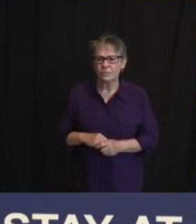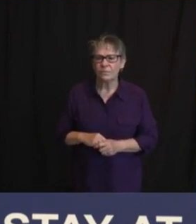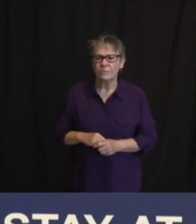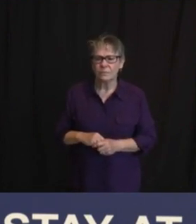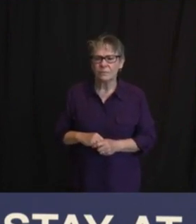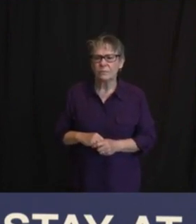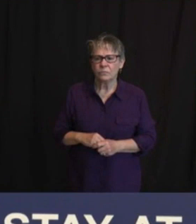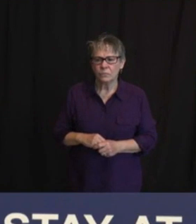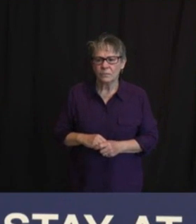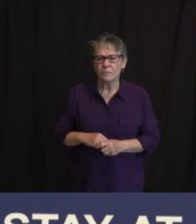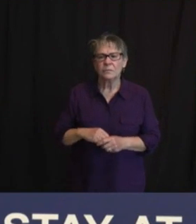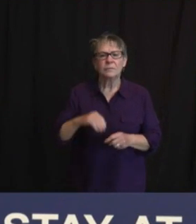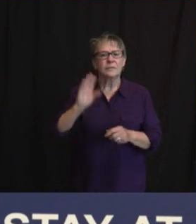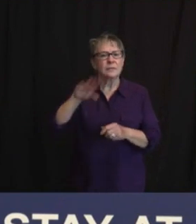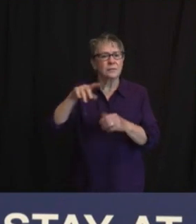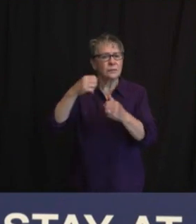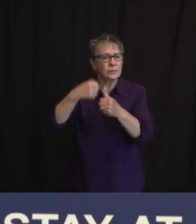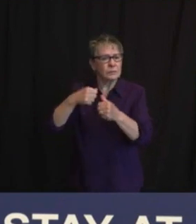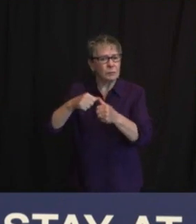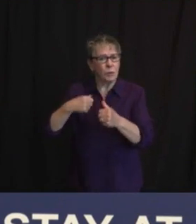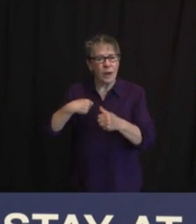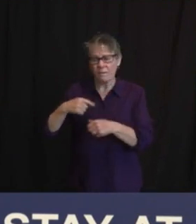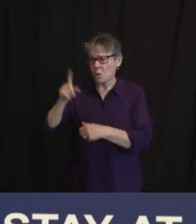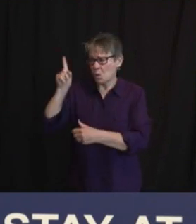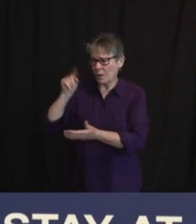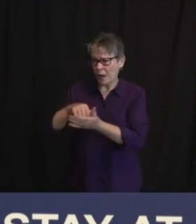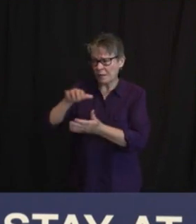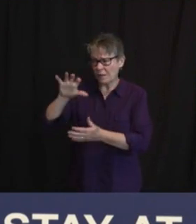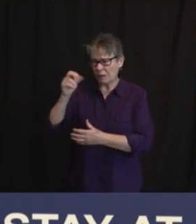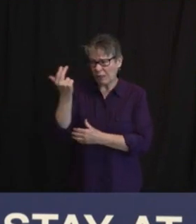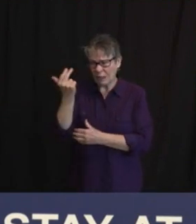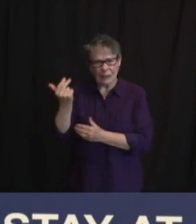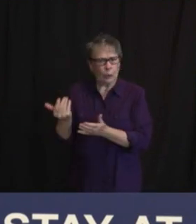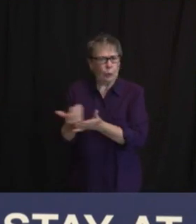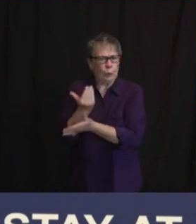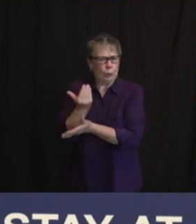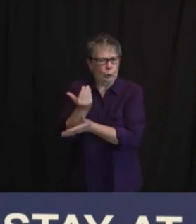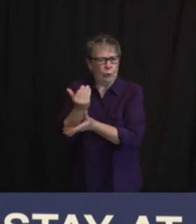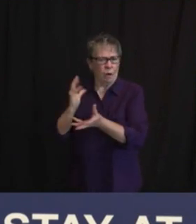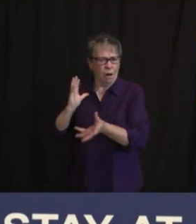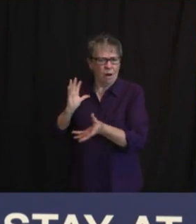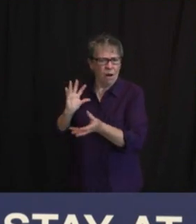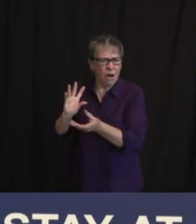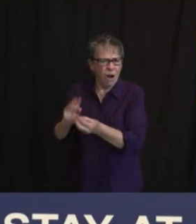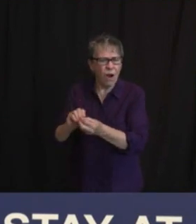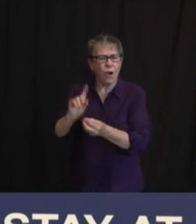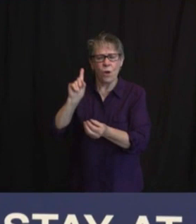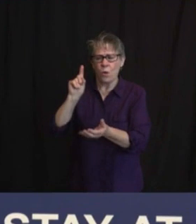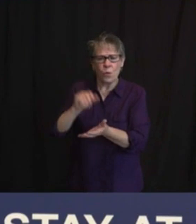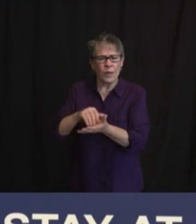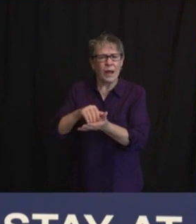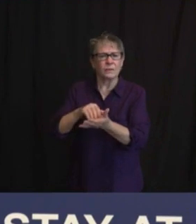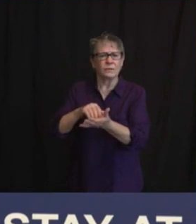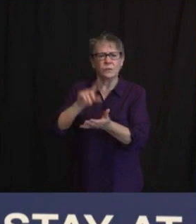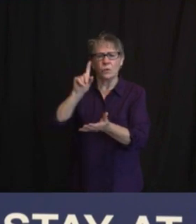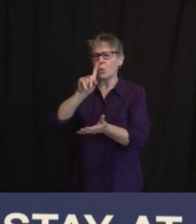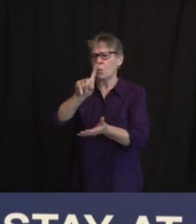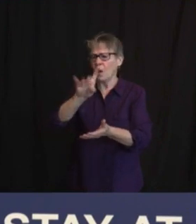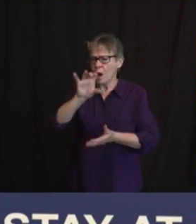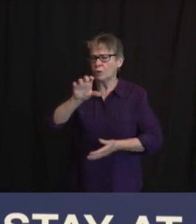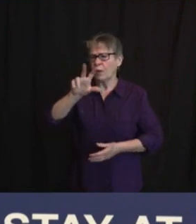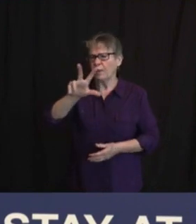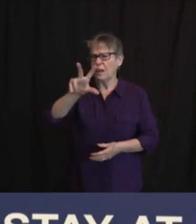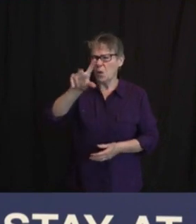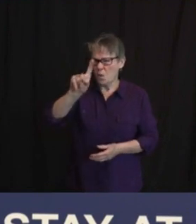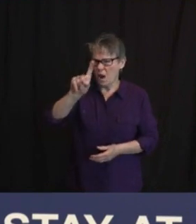and 74% are on ventilators. The governor reviewed the new case and death report reported today. So in terms